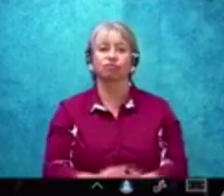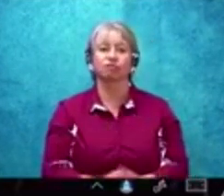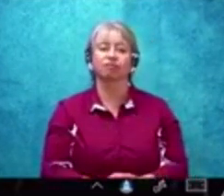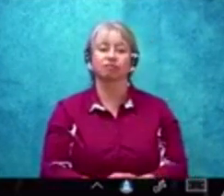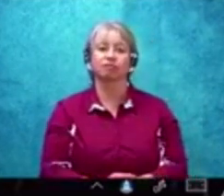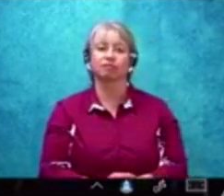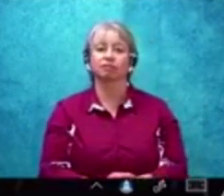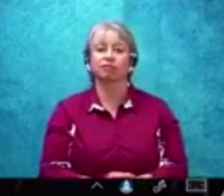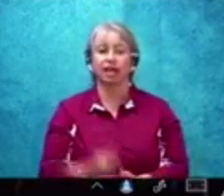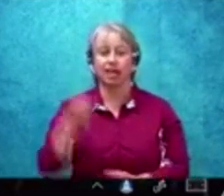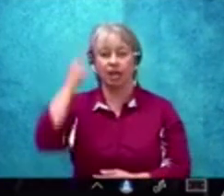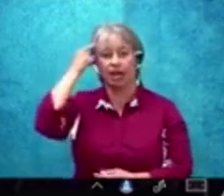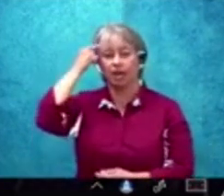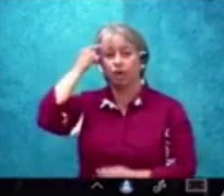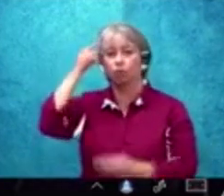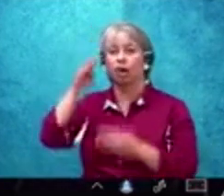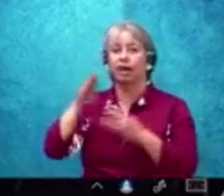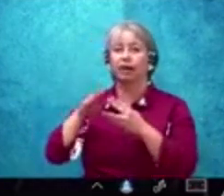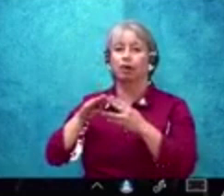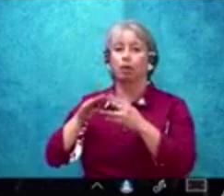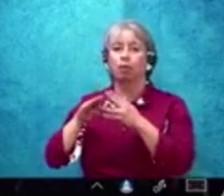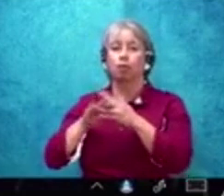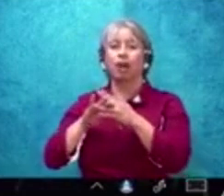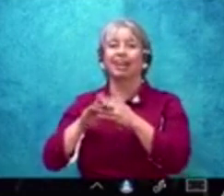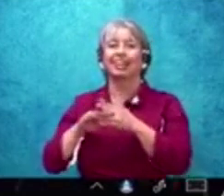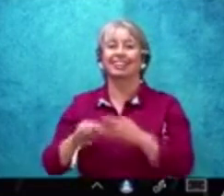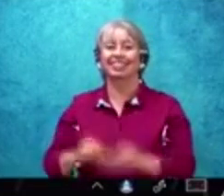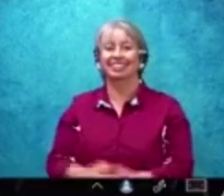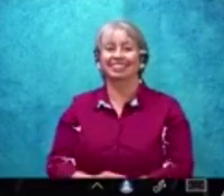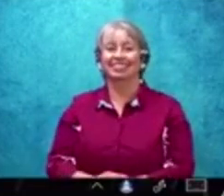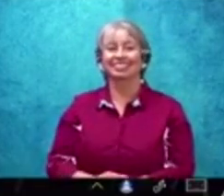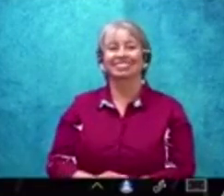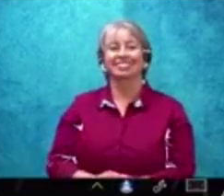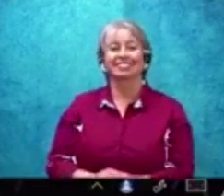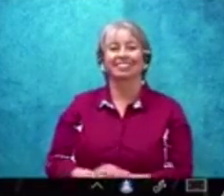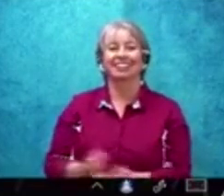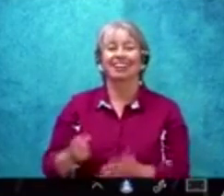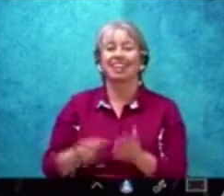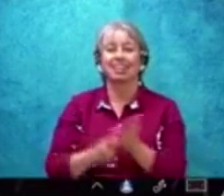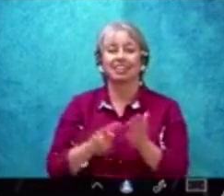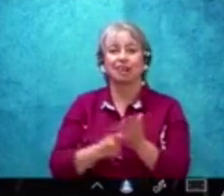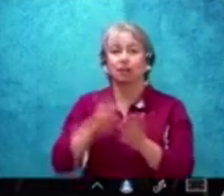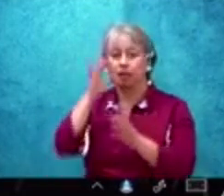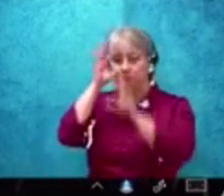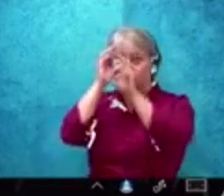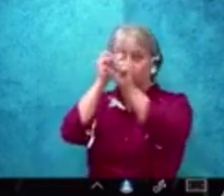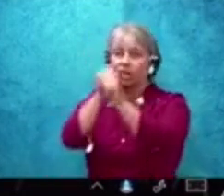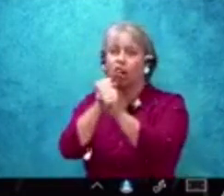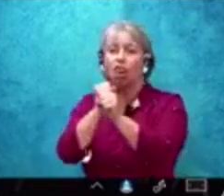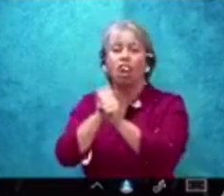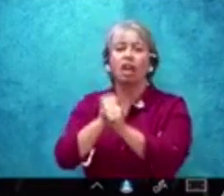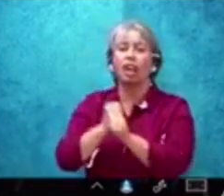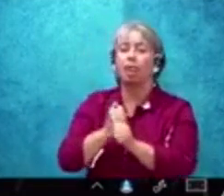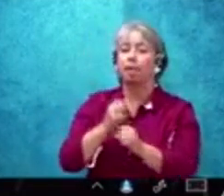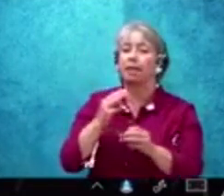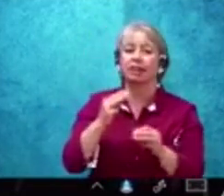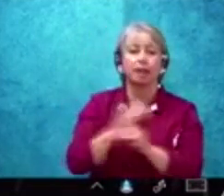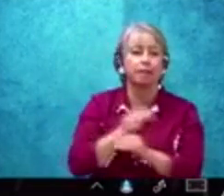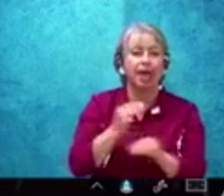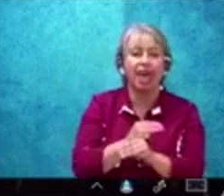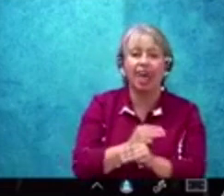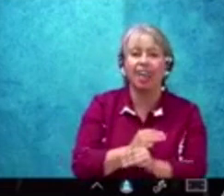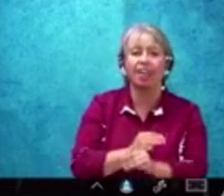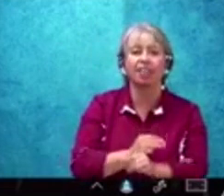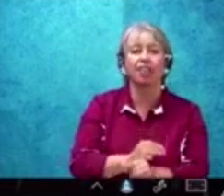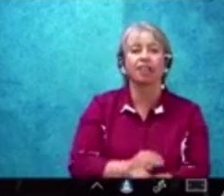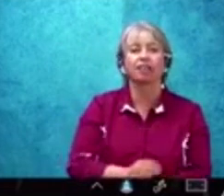And a brain break. We got to love our brain breaks because sometimes we get caught up in the math and, you know, it helps